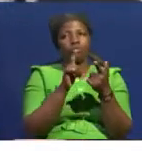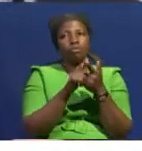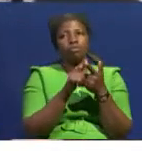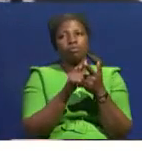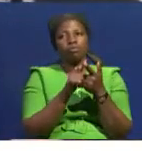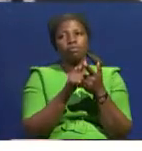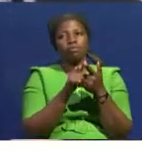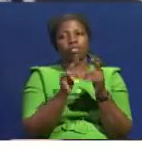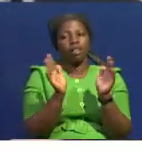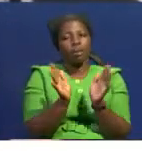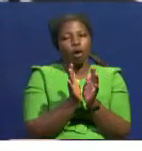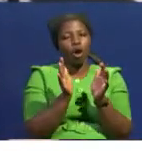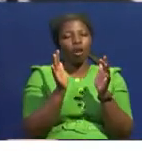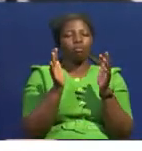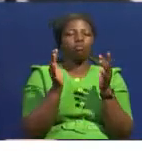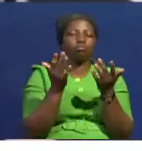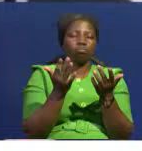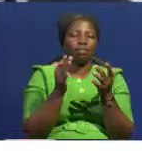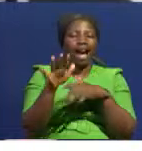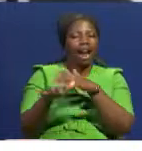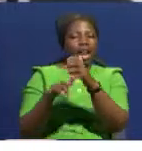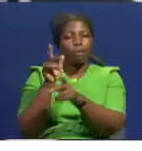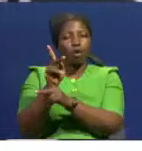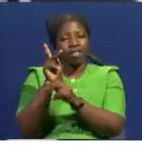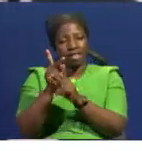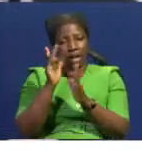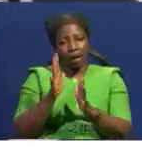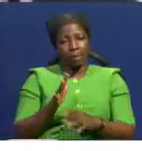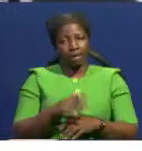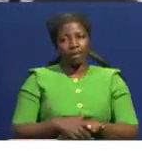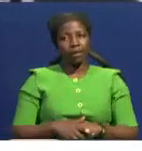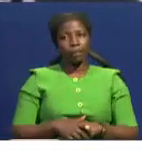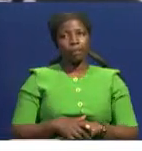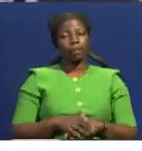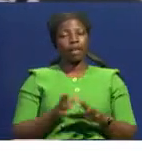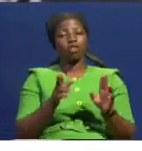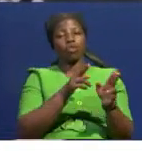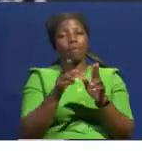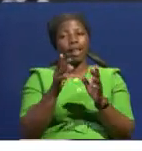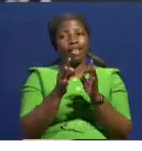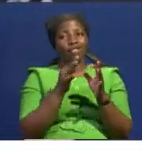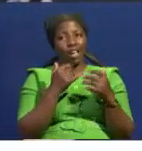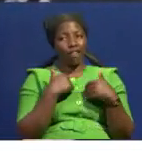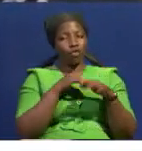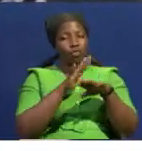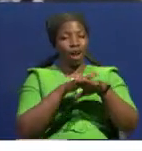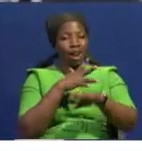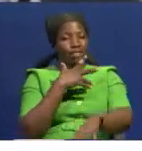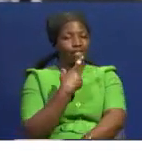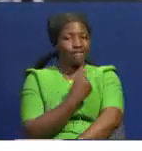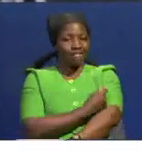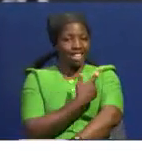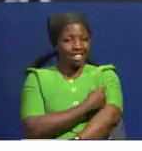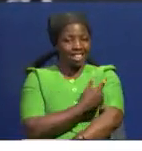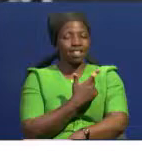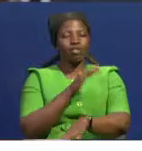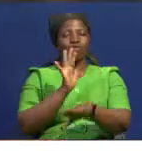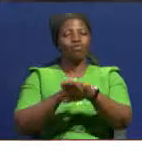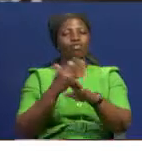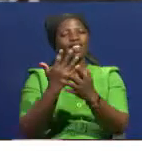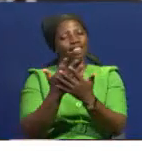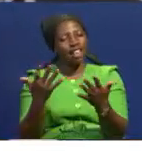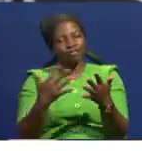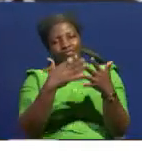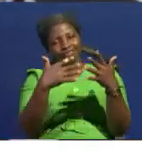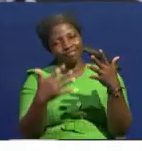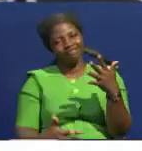herders. We're fully conscious that no matter if you have good vaccines, good equipment and so